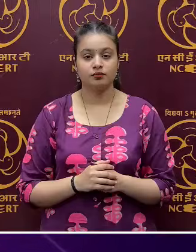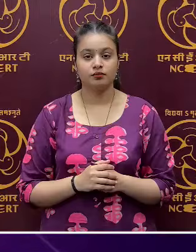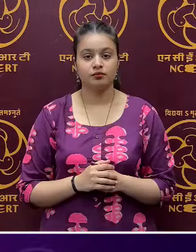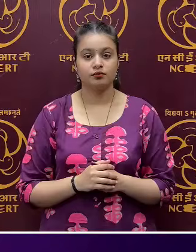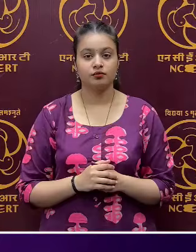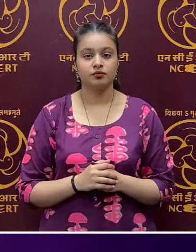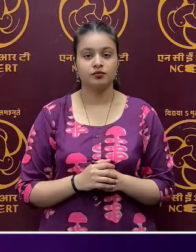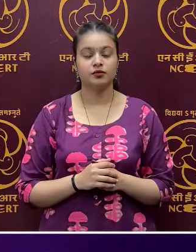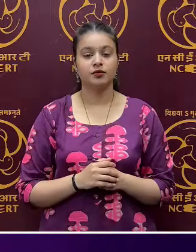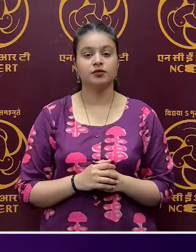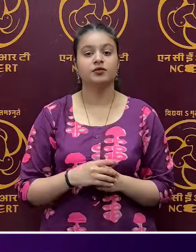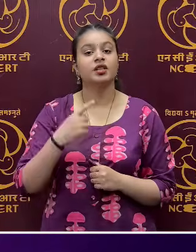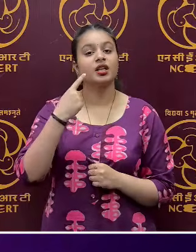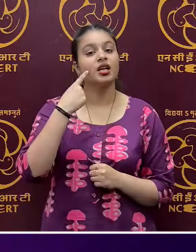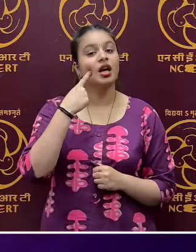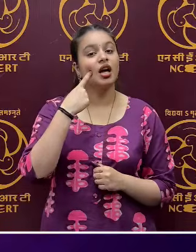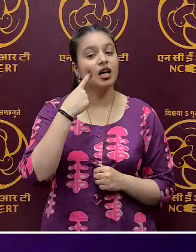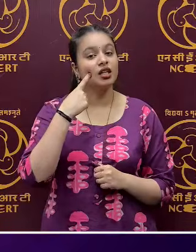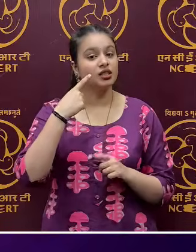its.